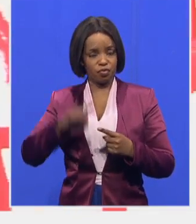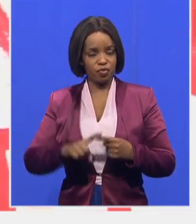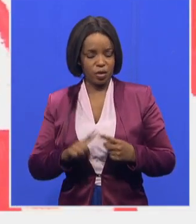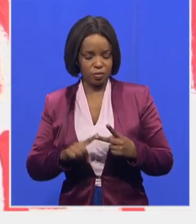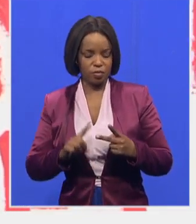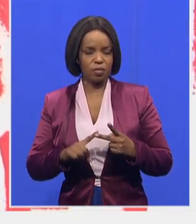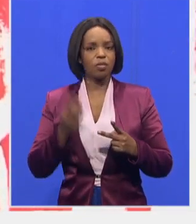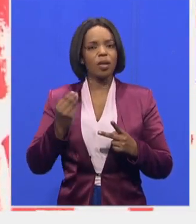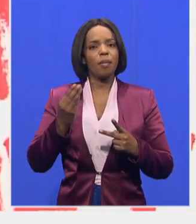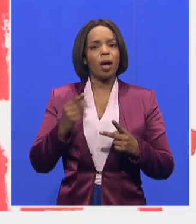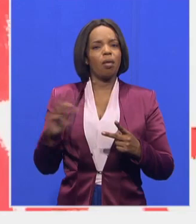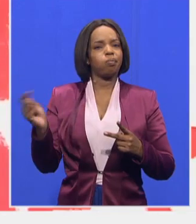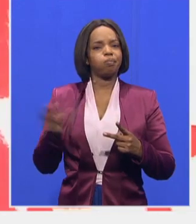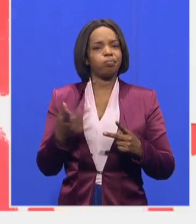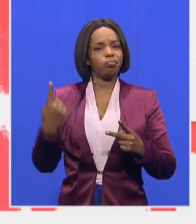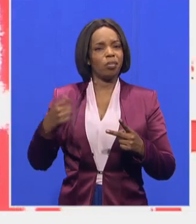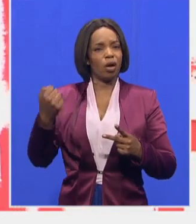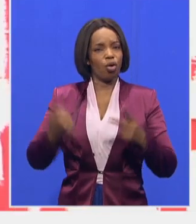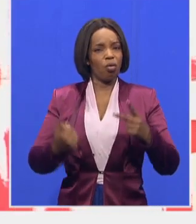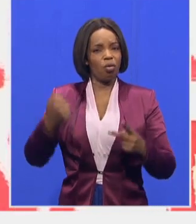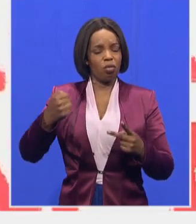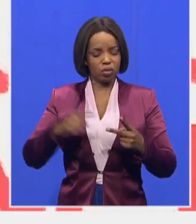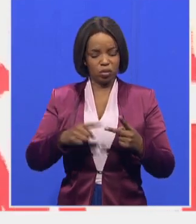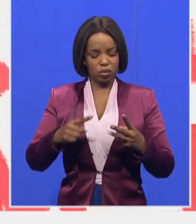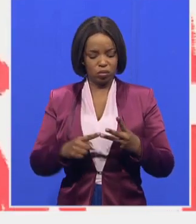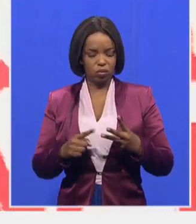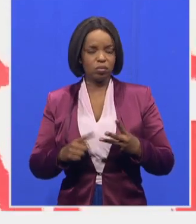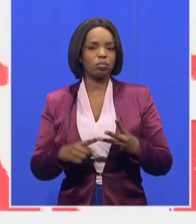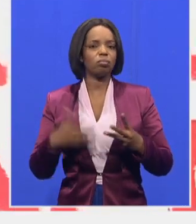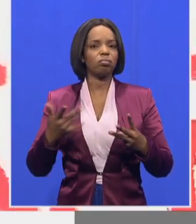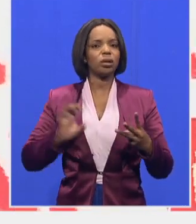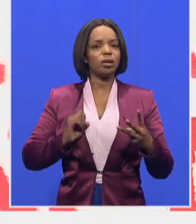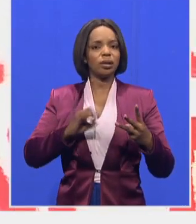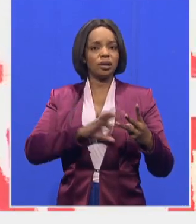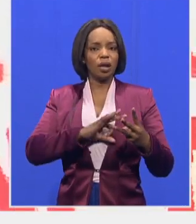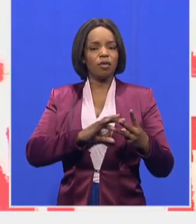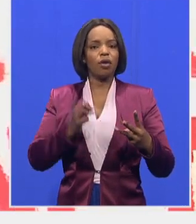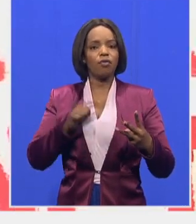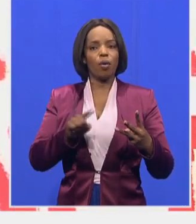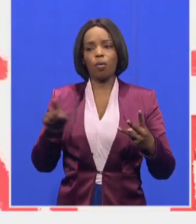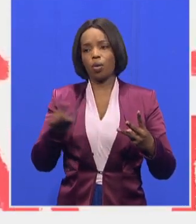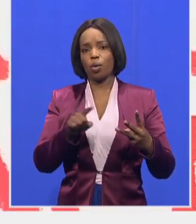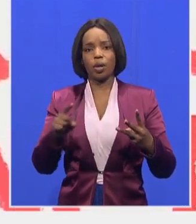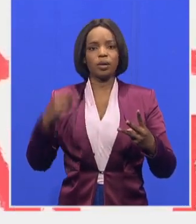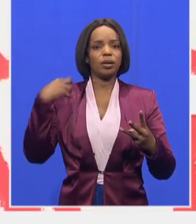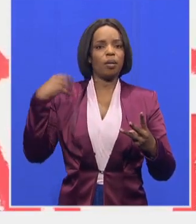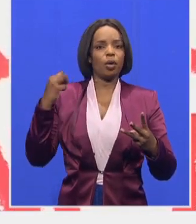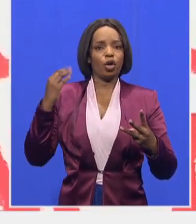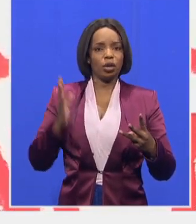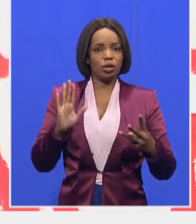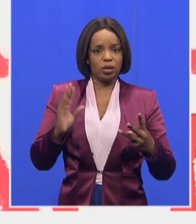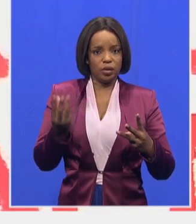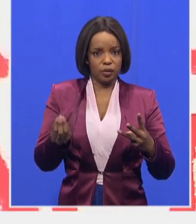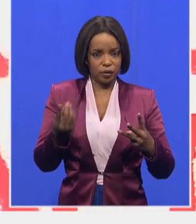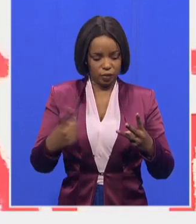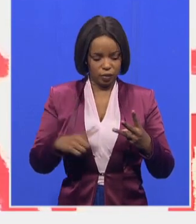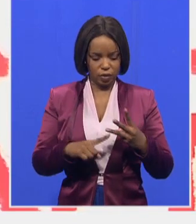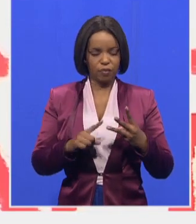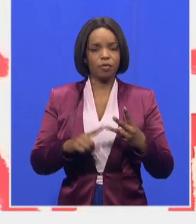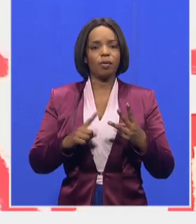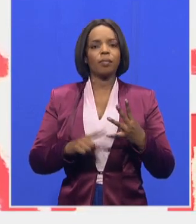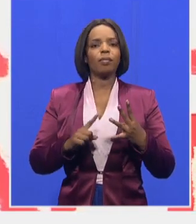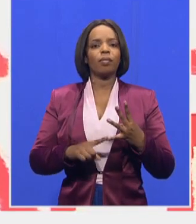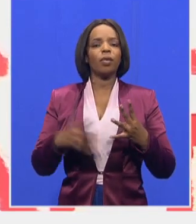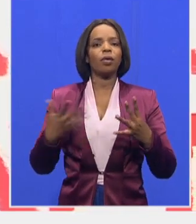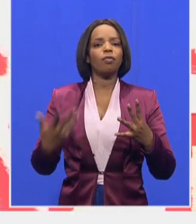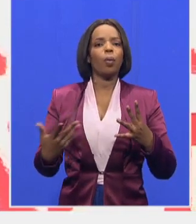spent on vehicles, the huge amount of money spent on staff for these particular ministers, the huge amount of money spent on